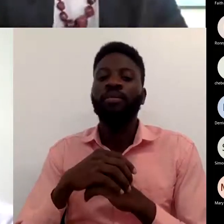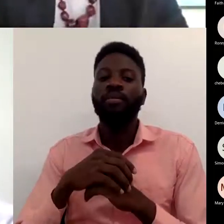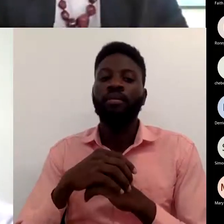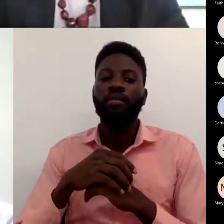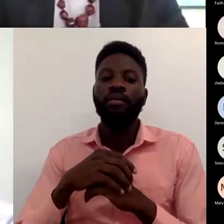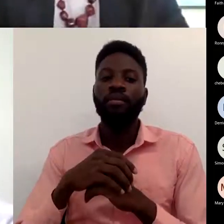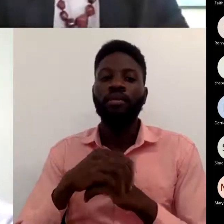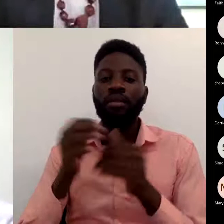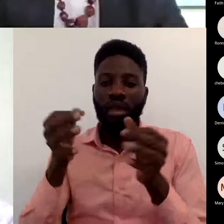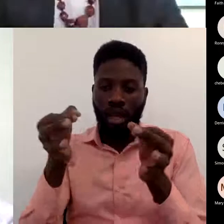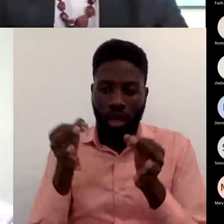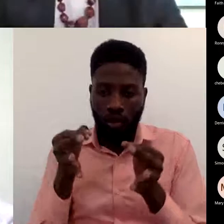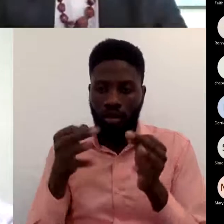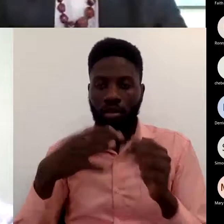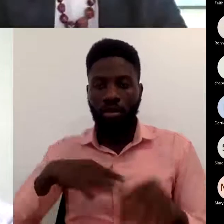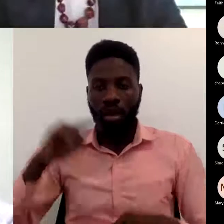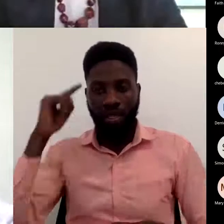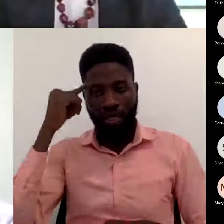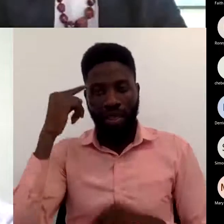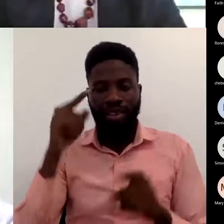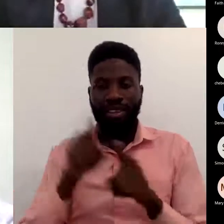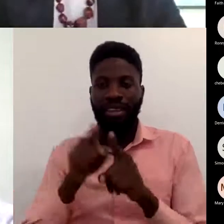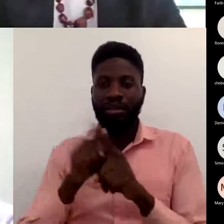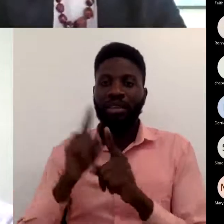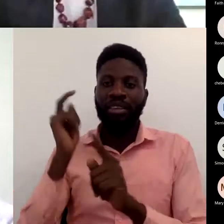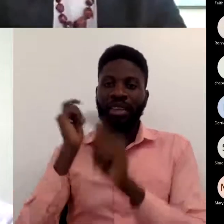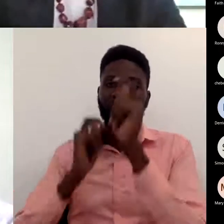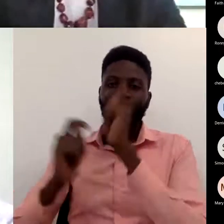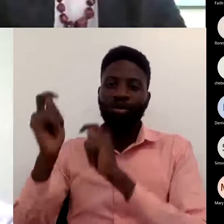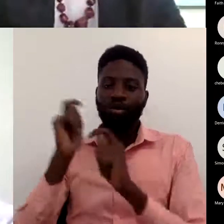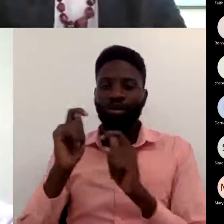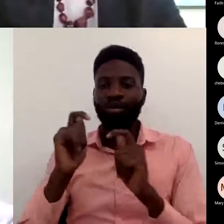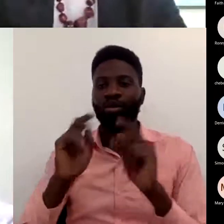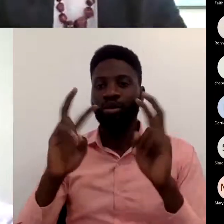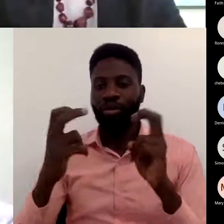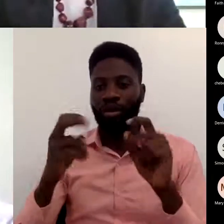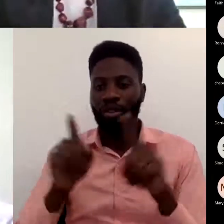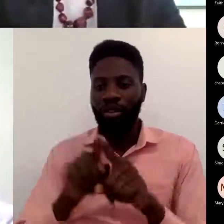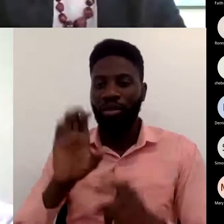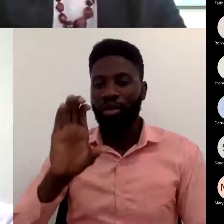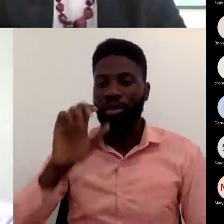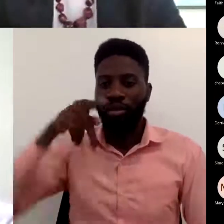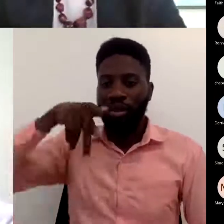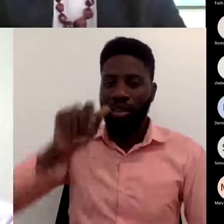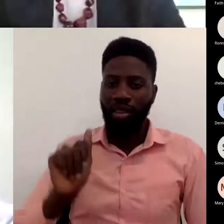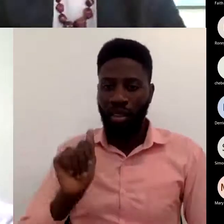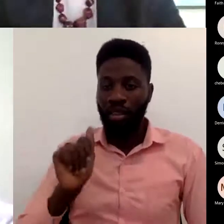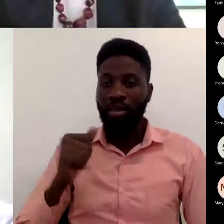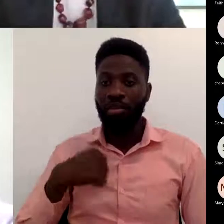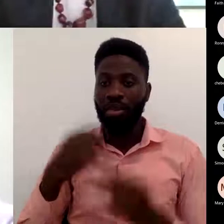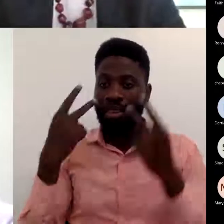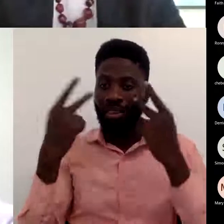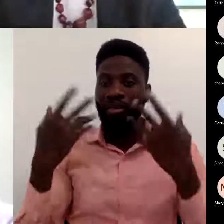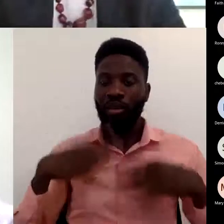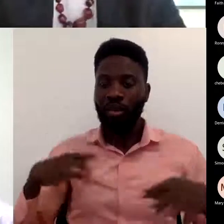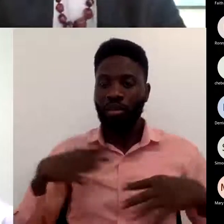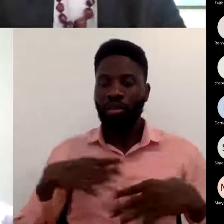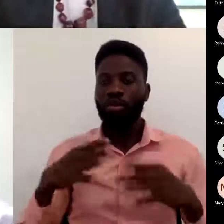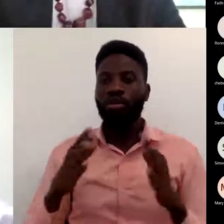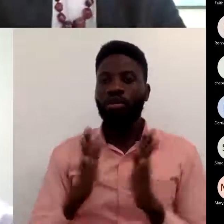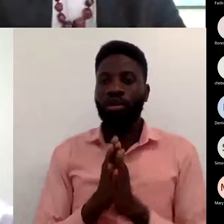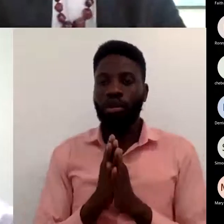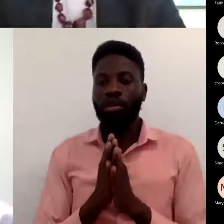Accounting is considered one of the very traditional subjects, and CPAs, I've seen people with big glasses and big